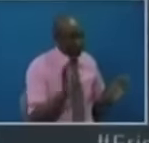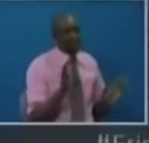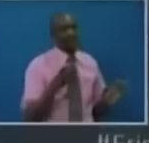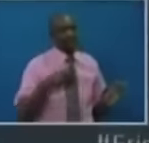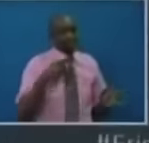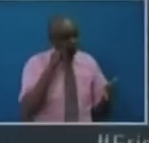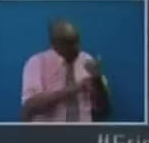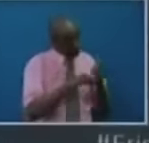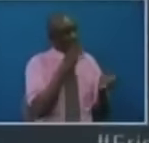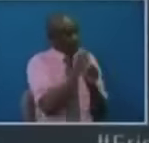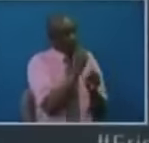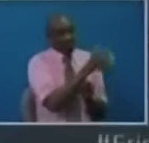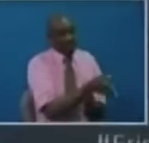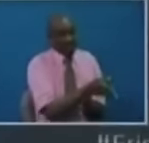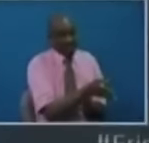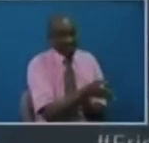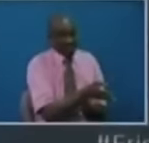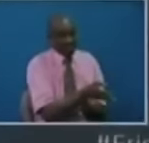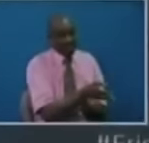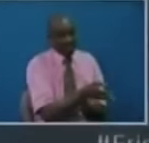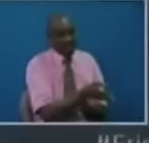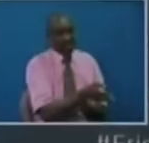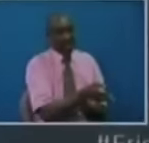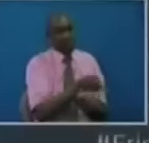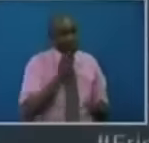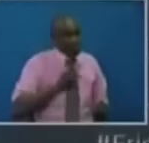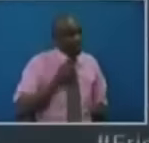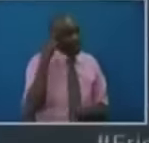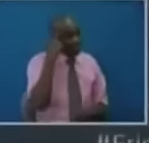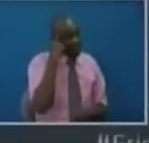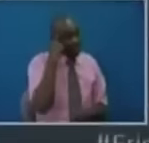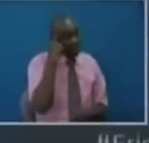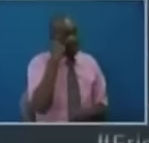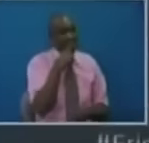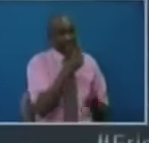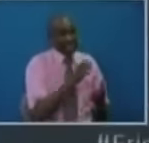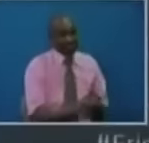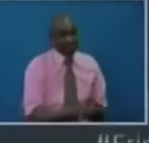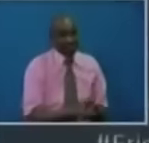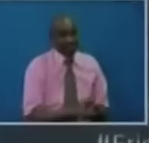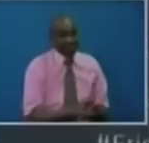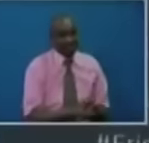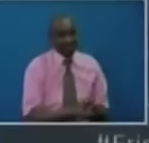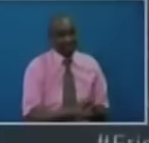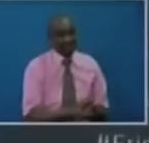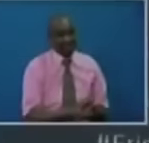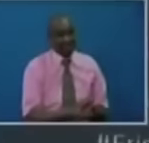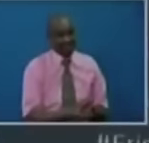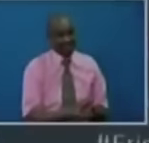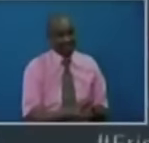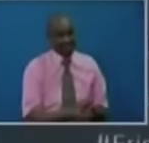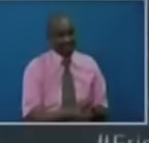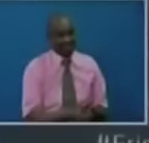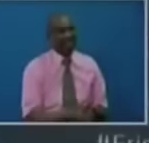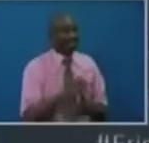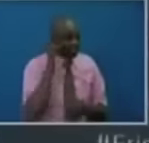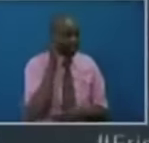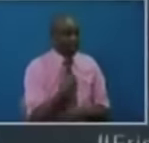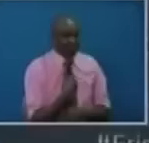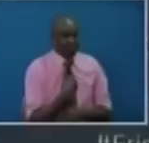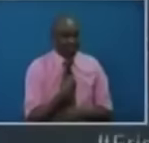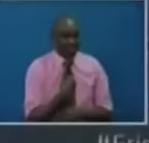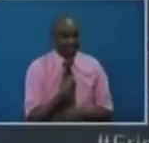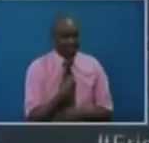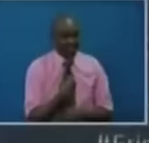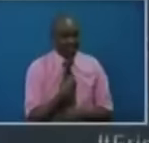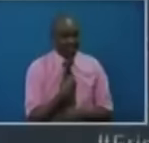to make the woman. The woman you need is here. If I tell you right now to draw. No, listen to me. If I